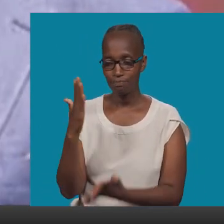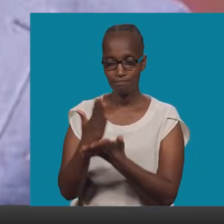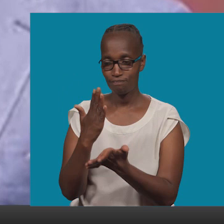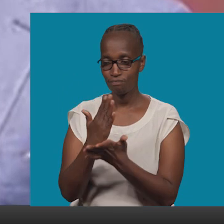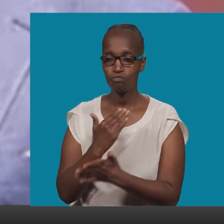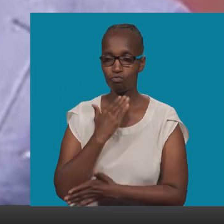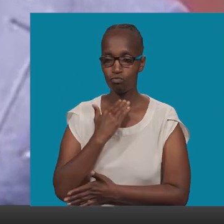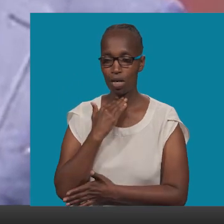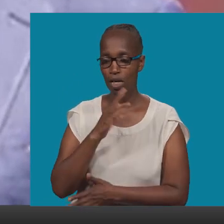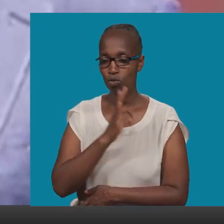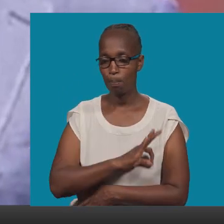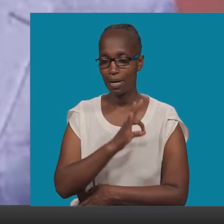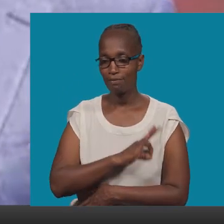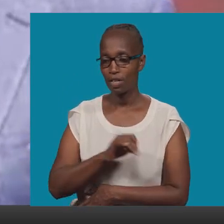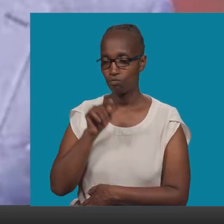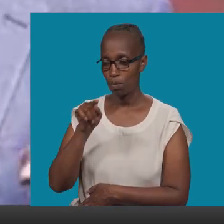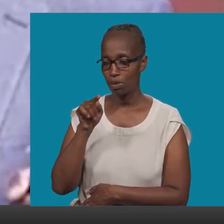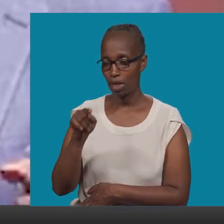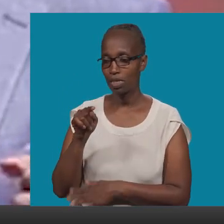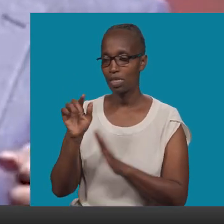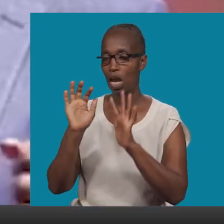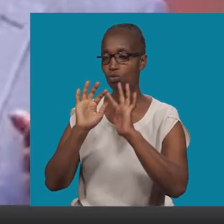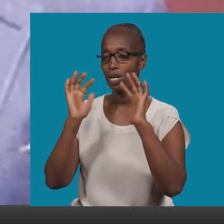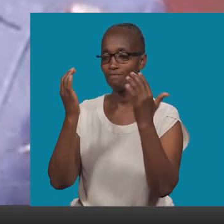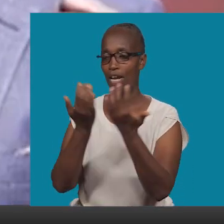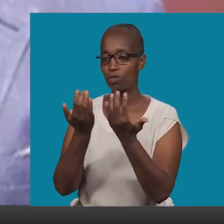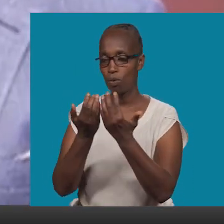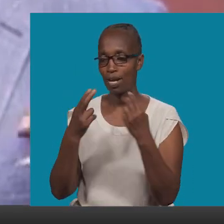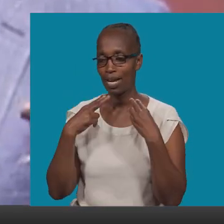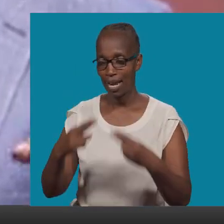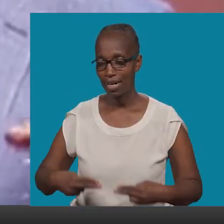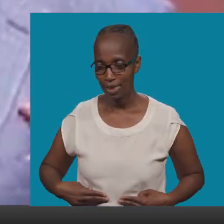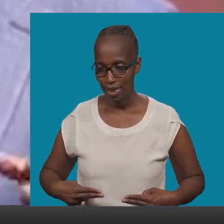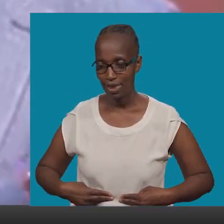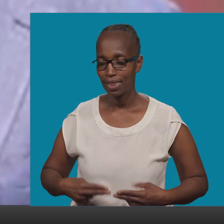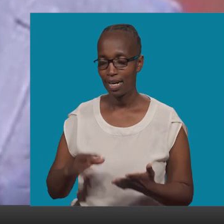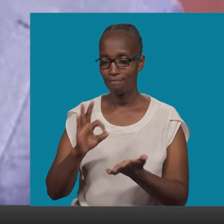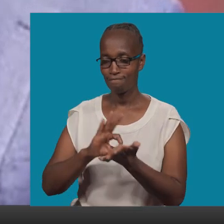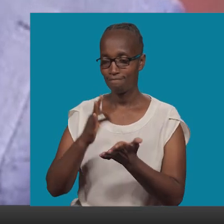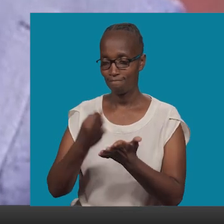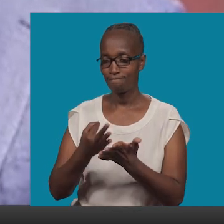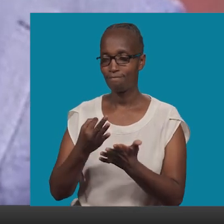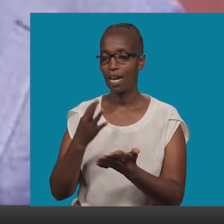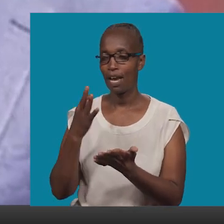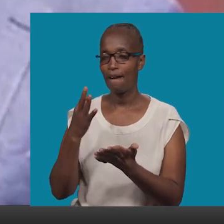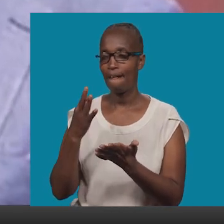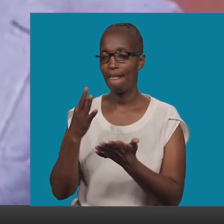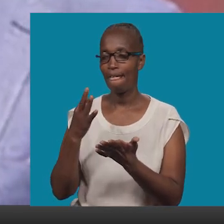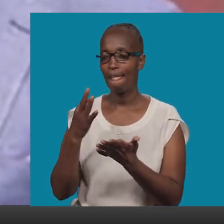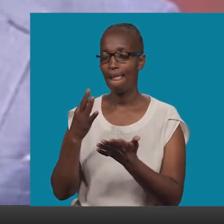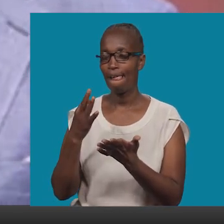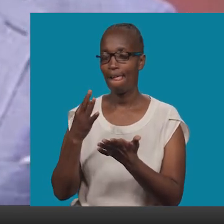kabisa. Kenyans really want to benefit from that universal healthcare program, and the support of